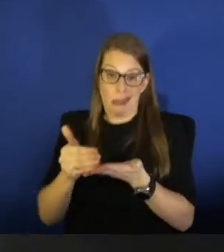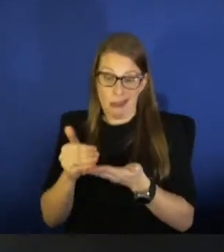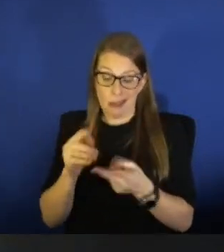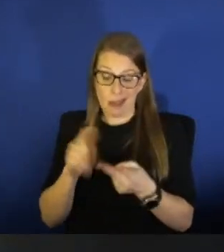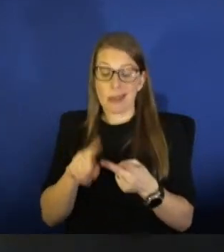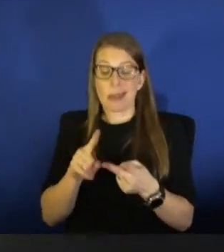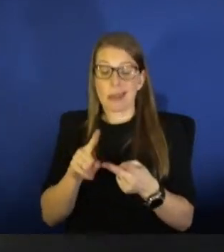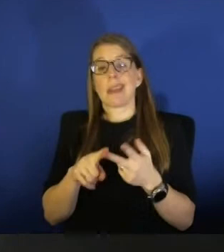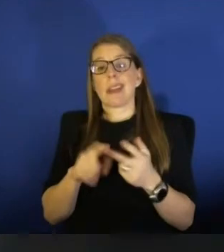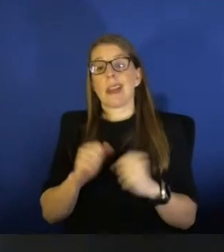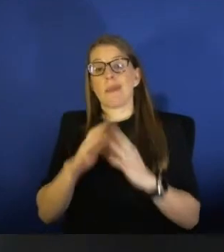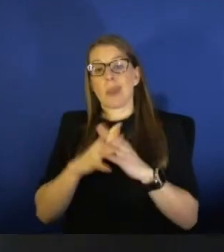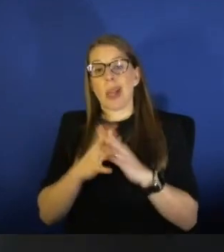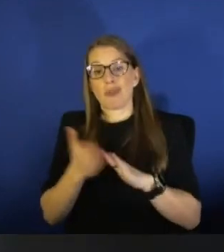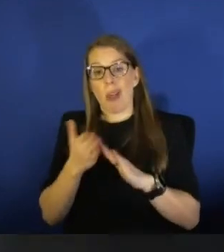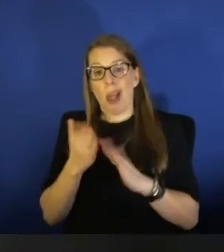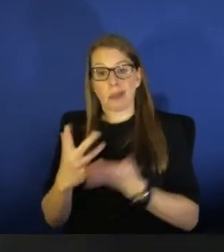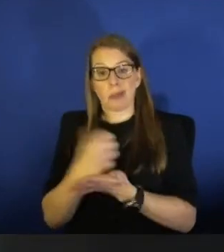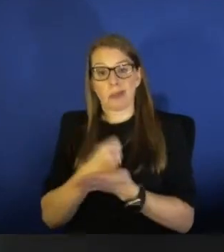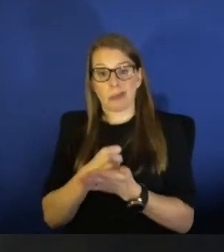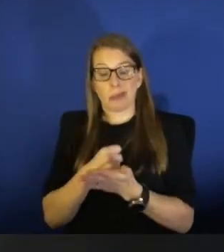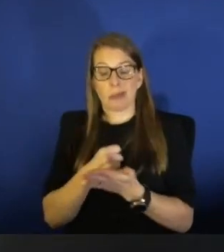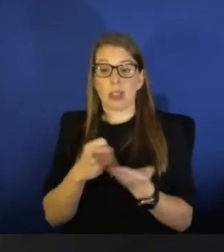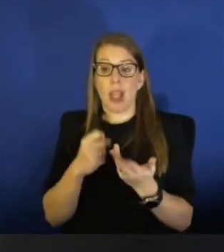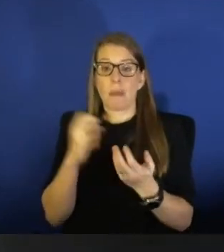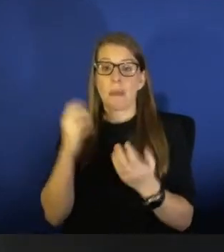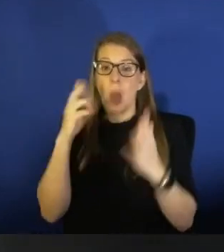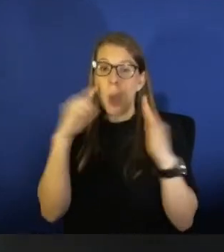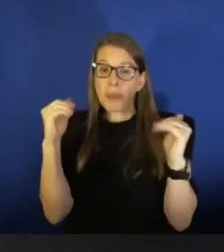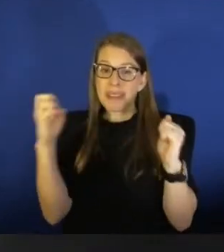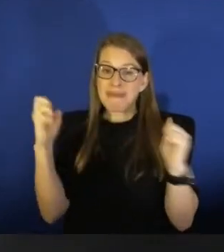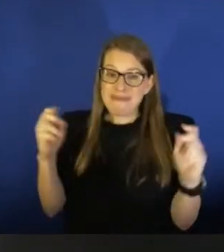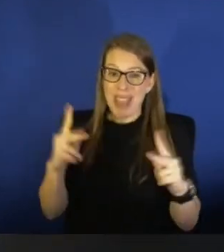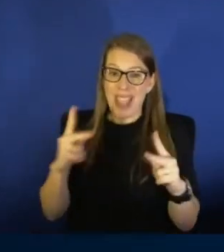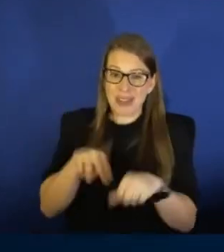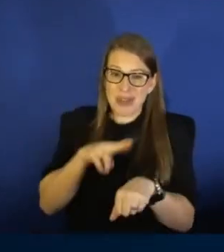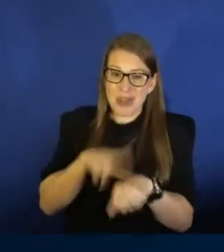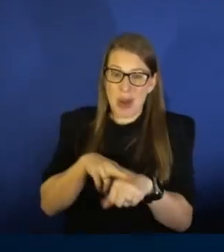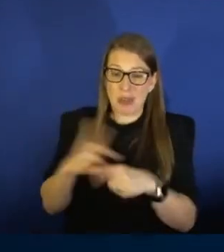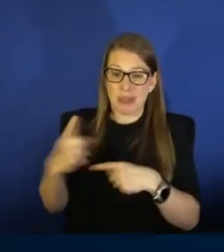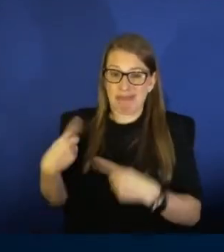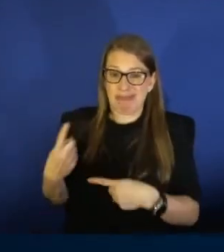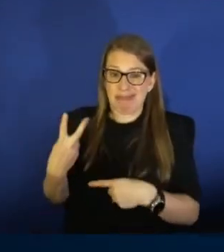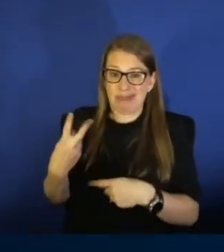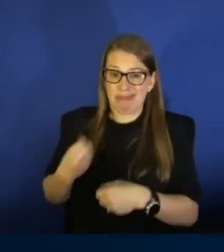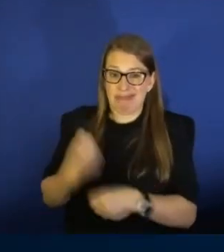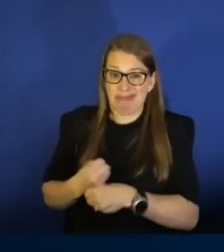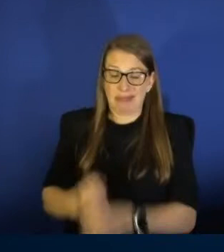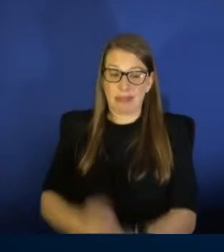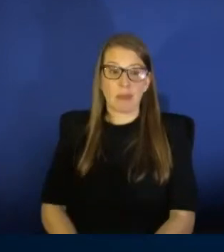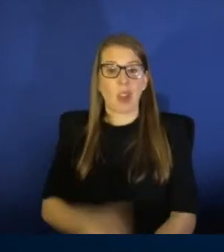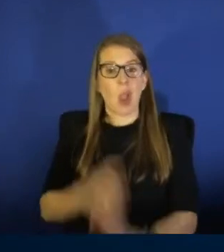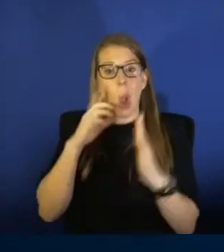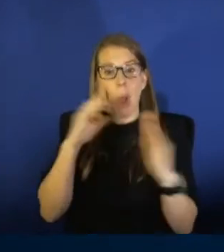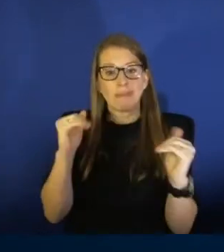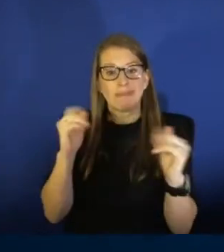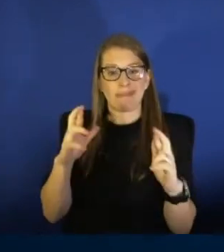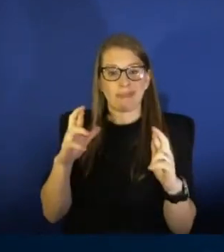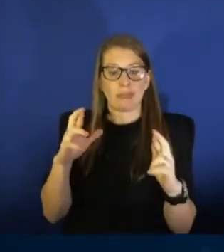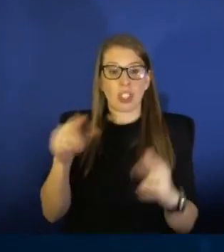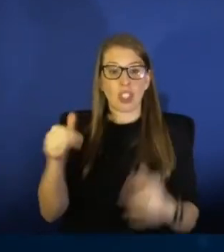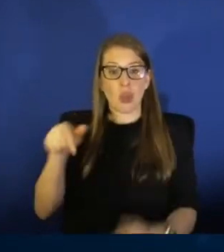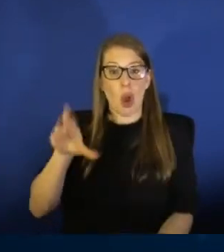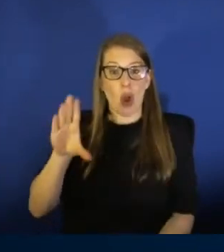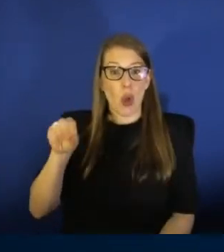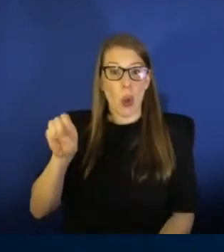that this year is going to be more of a return to normal for us than the past two. Yeah, we certainly hope so. There's that QR code on your screen if you